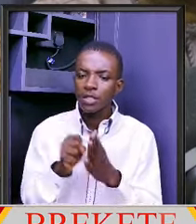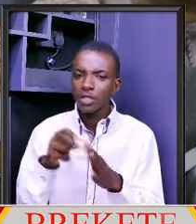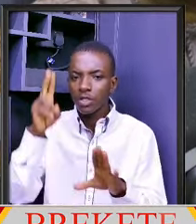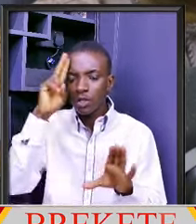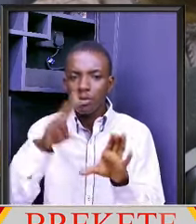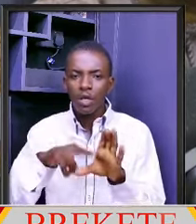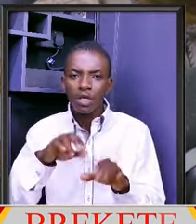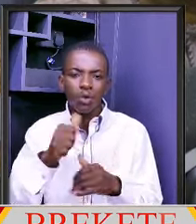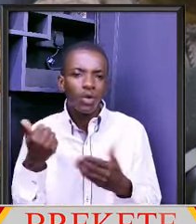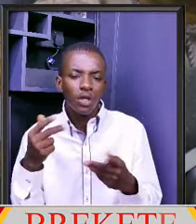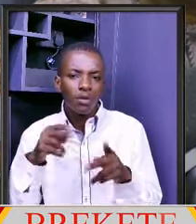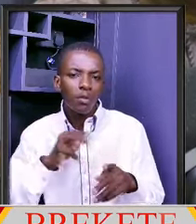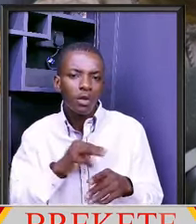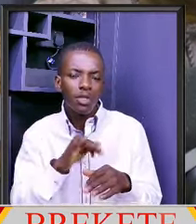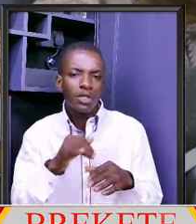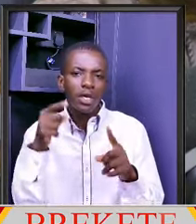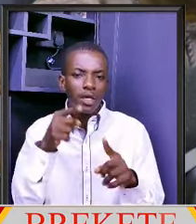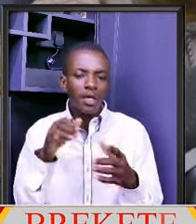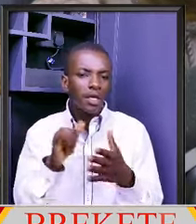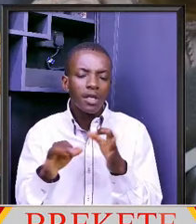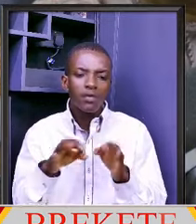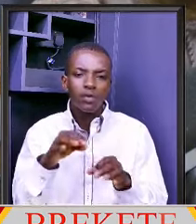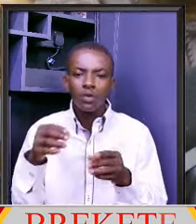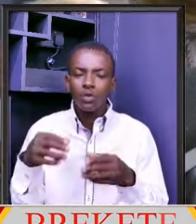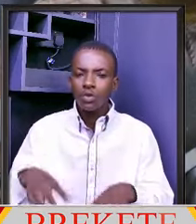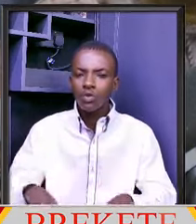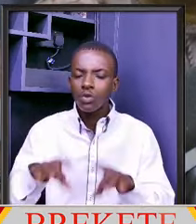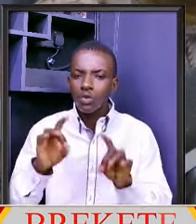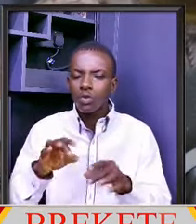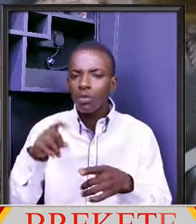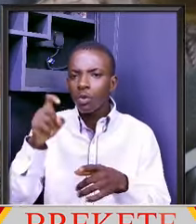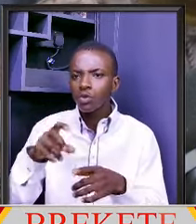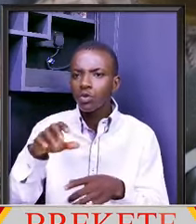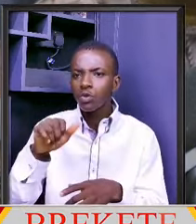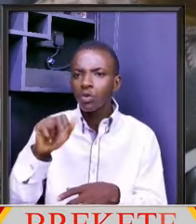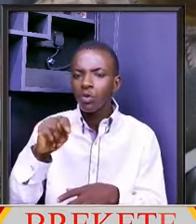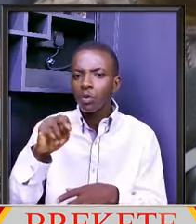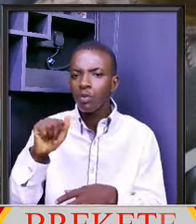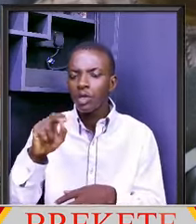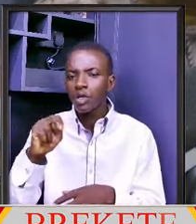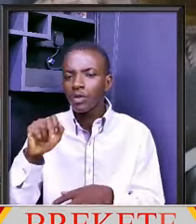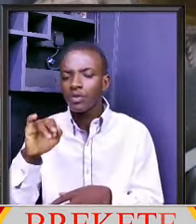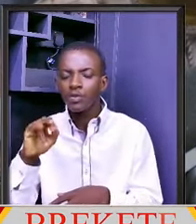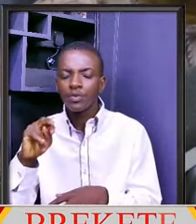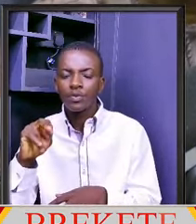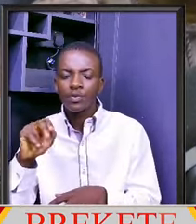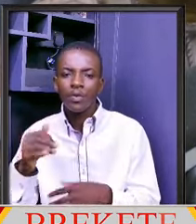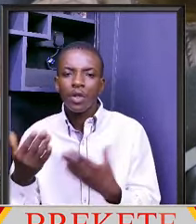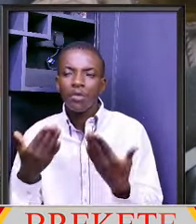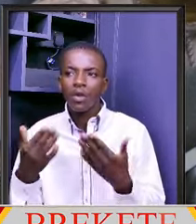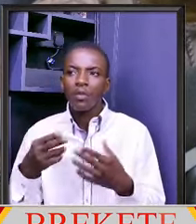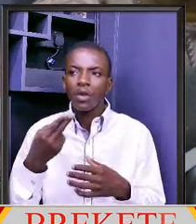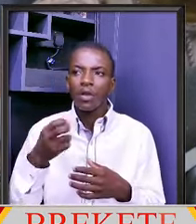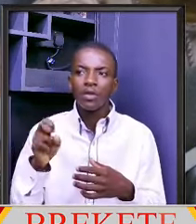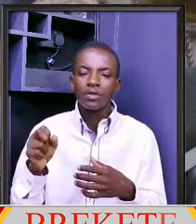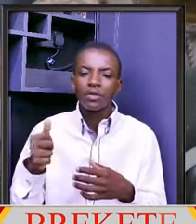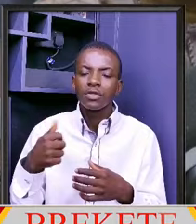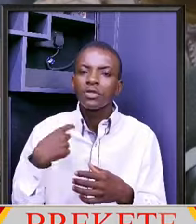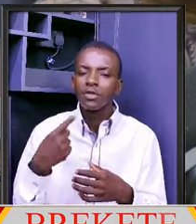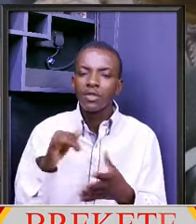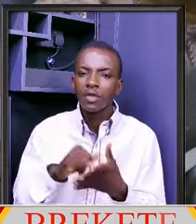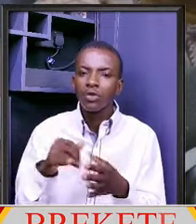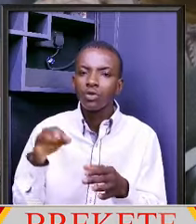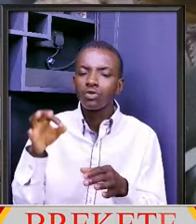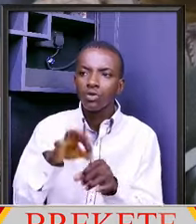and three other members, and I agree, if we nominate you, we must do nomination. If maybe Hassan say want to contest, I want to contest,